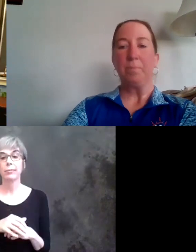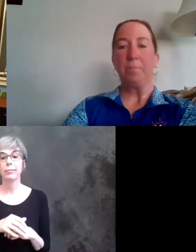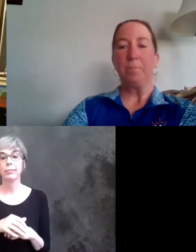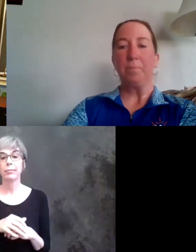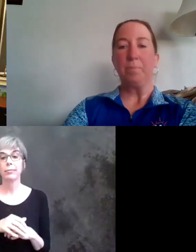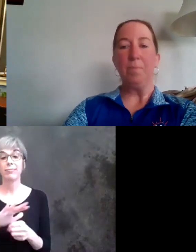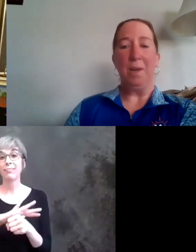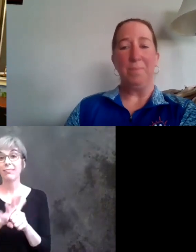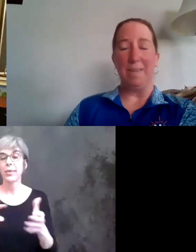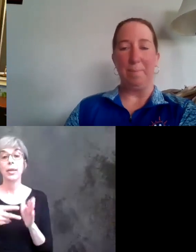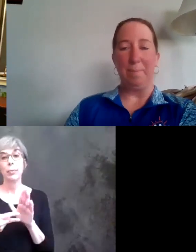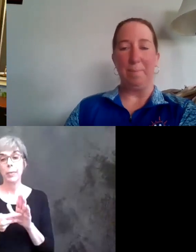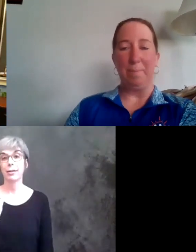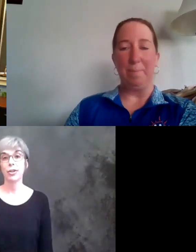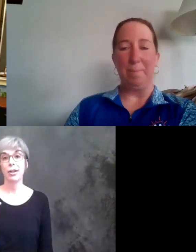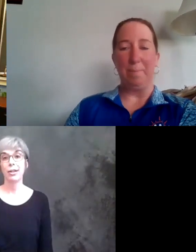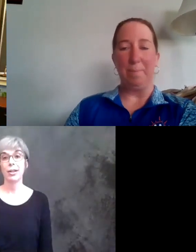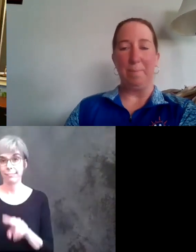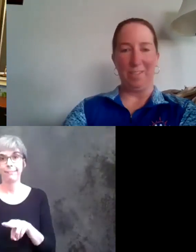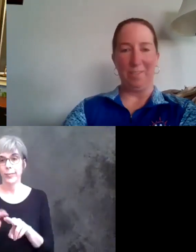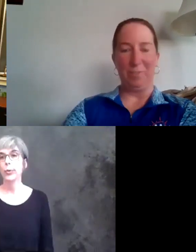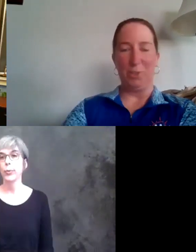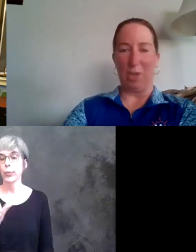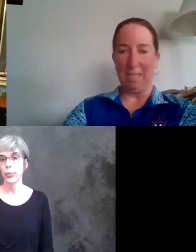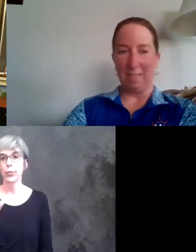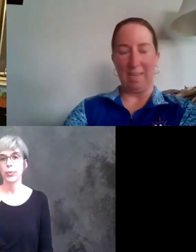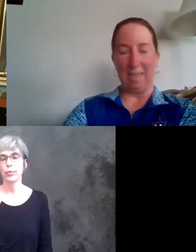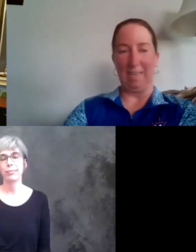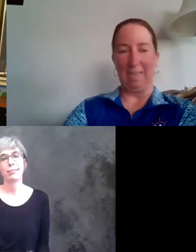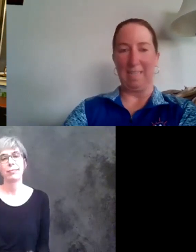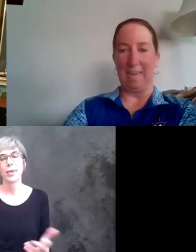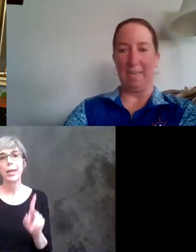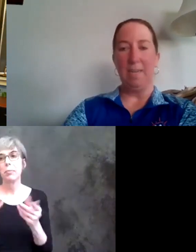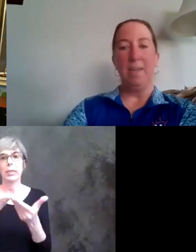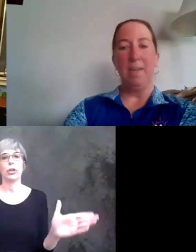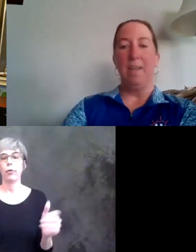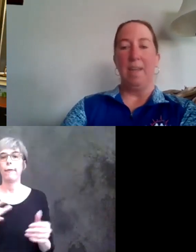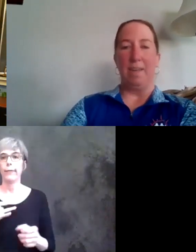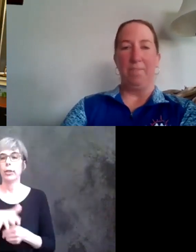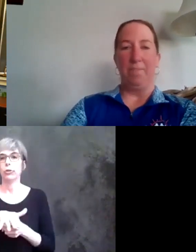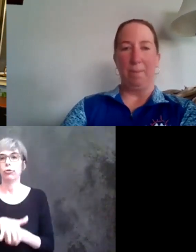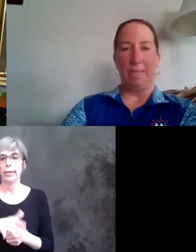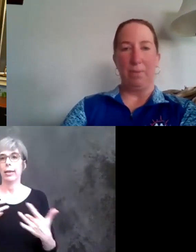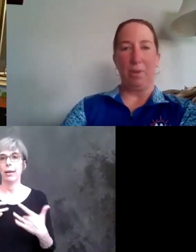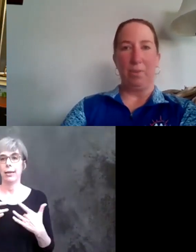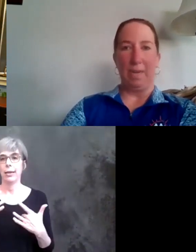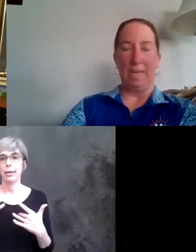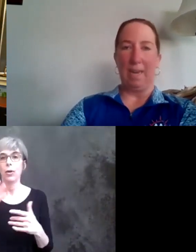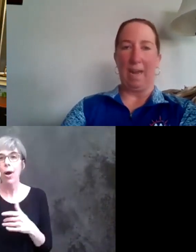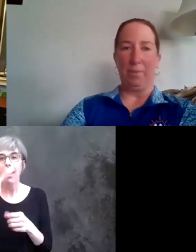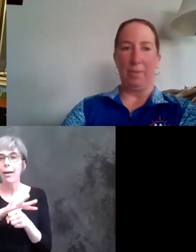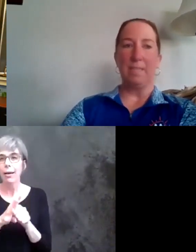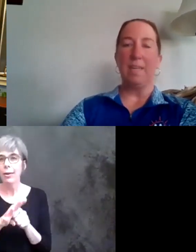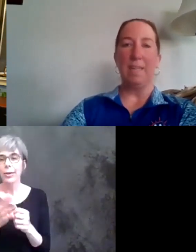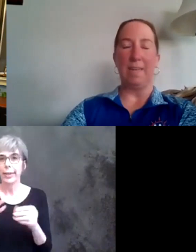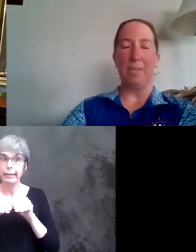This pandemic, I think for all of us just in general, has created a great deal of stress and anxiety. And in families that were already at